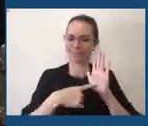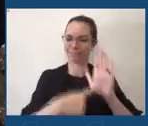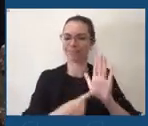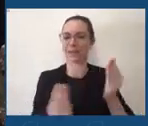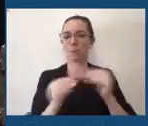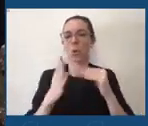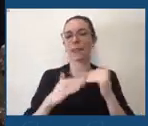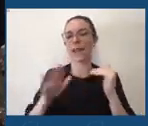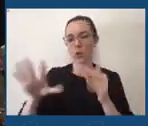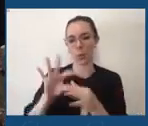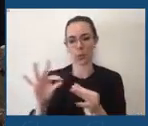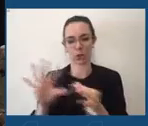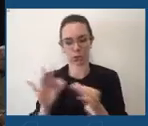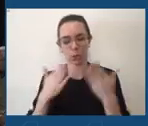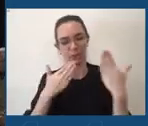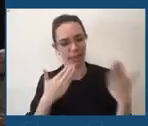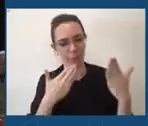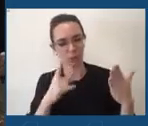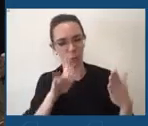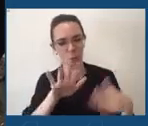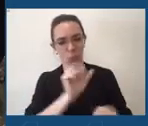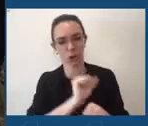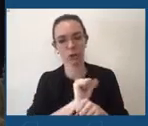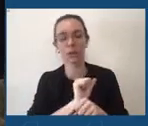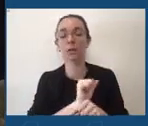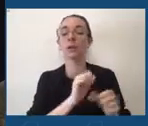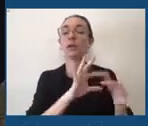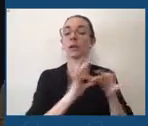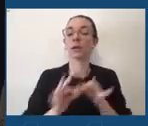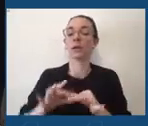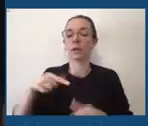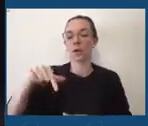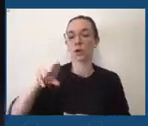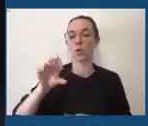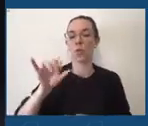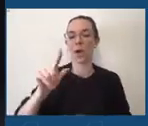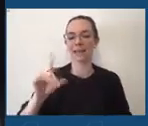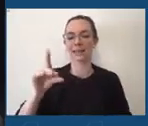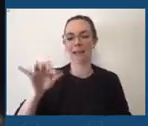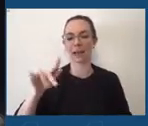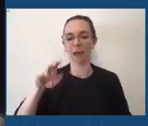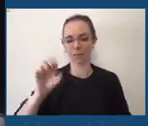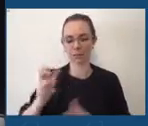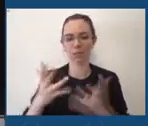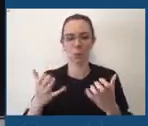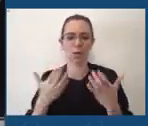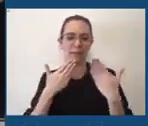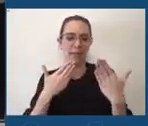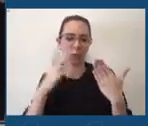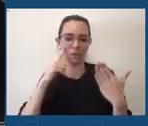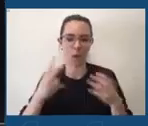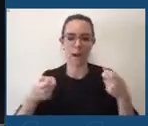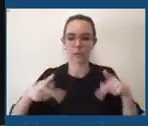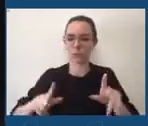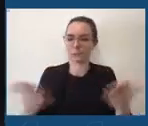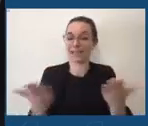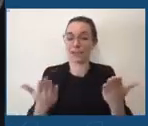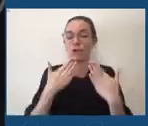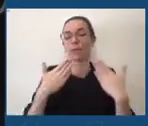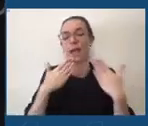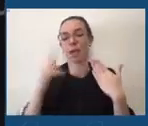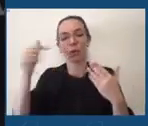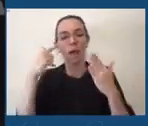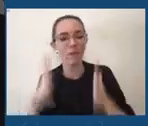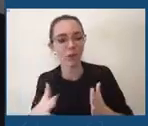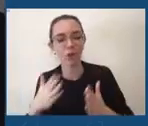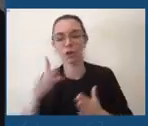doing. You know, on behalf of Quest Diagnostics, I just wanted to thank you all for the opportunity to be here. Thank you, Governor. Deborah, thank you so